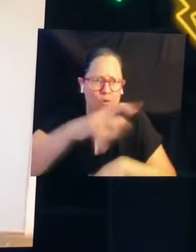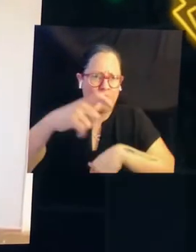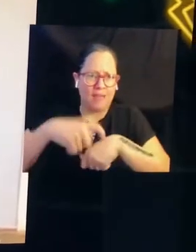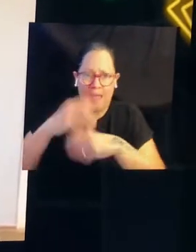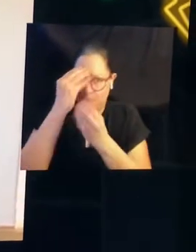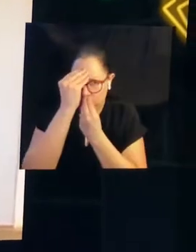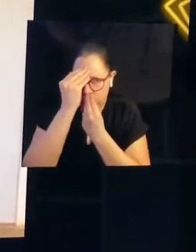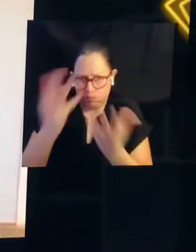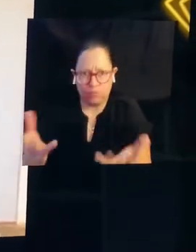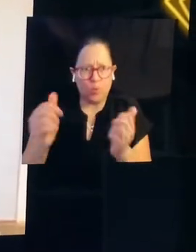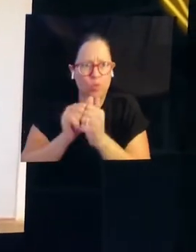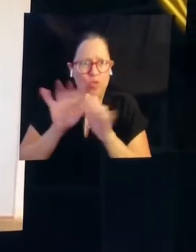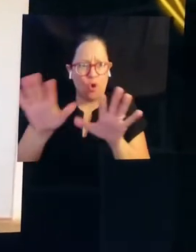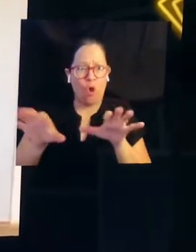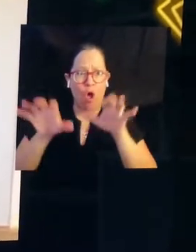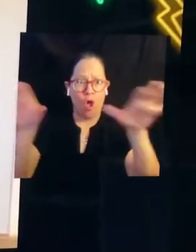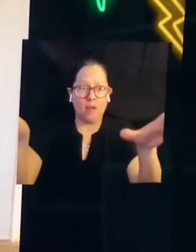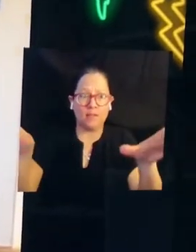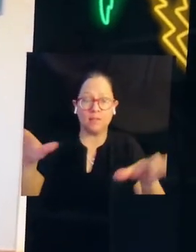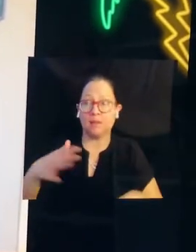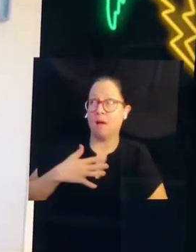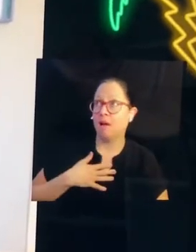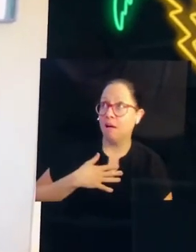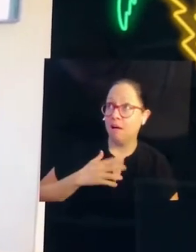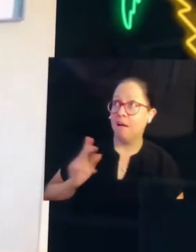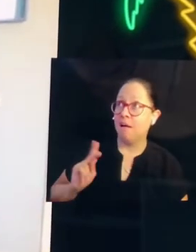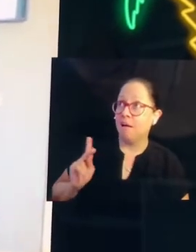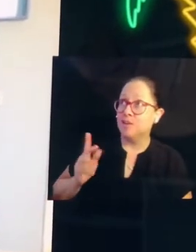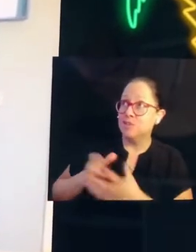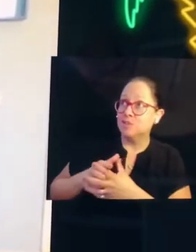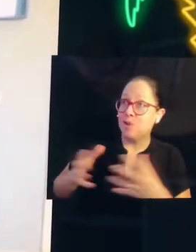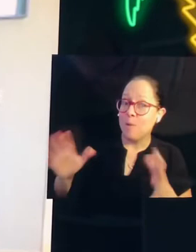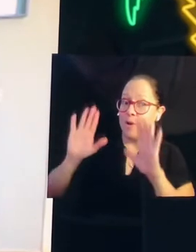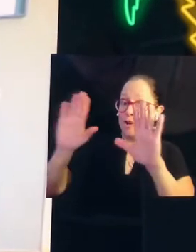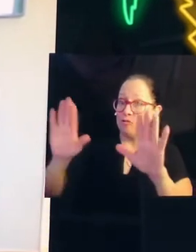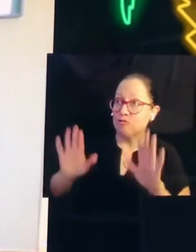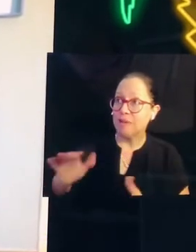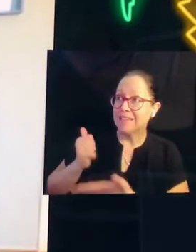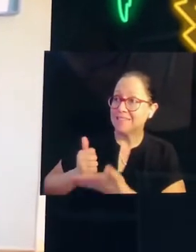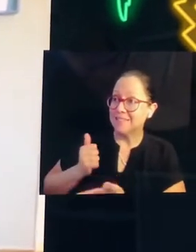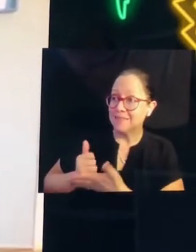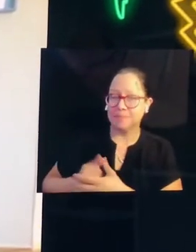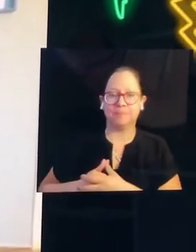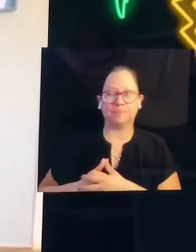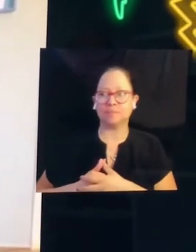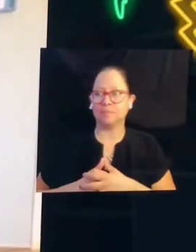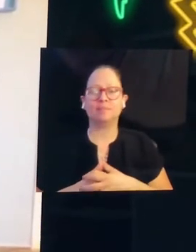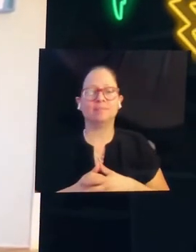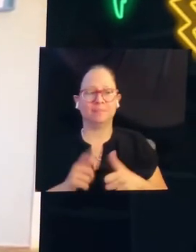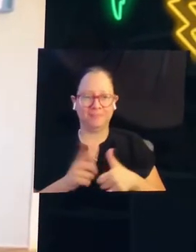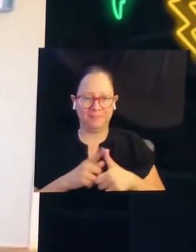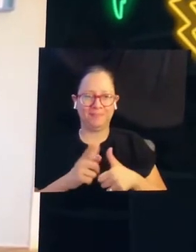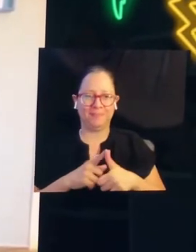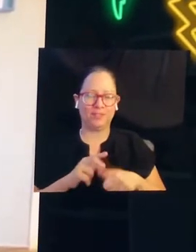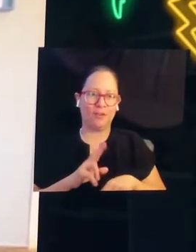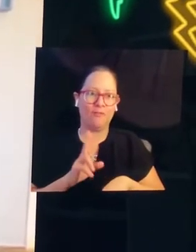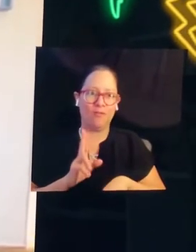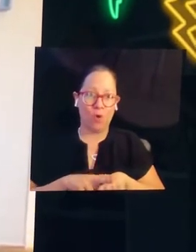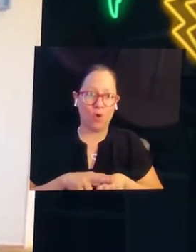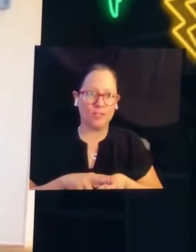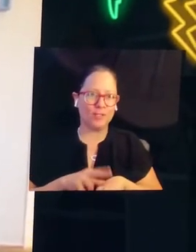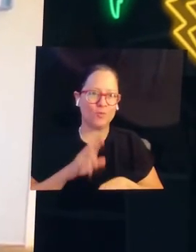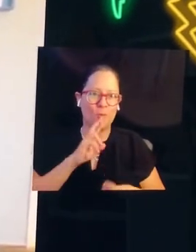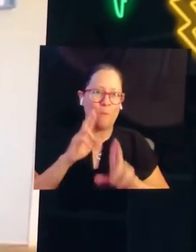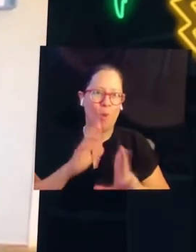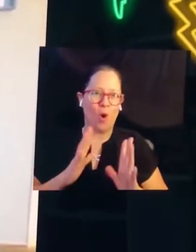so many great tips. I mean, one, know that, you know, the reporters want the exclusive, so personalize